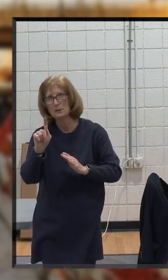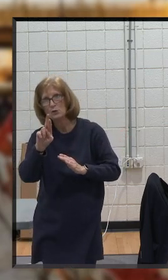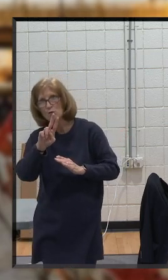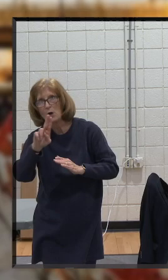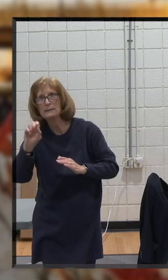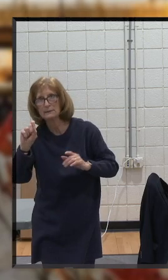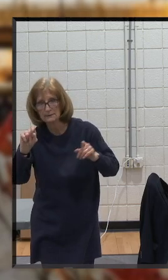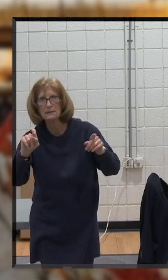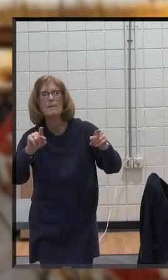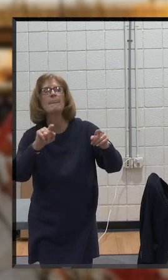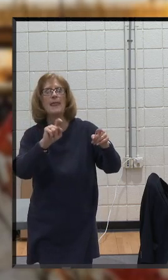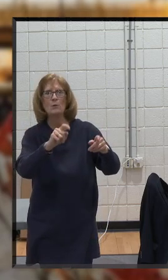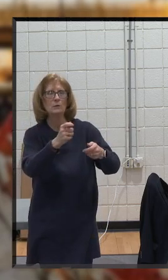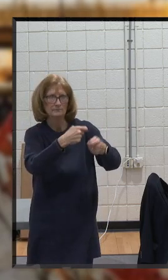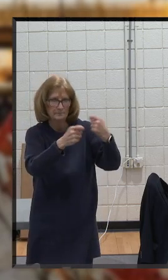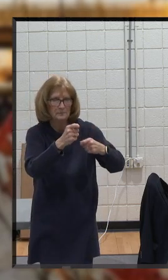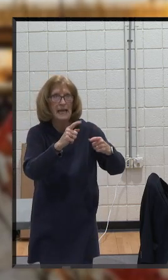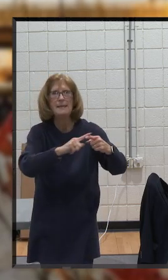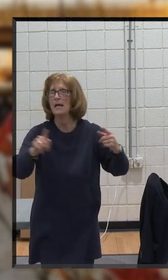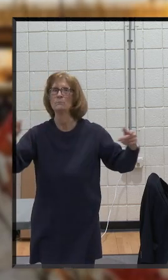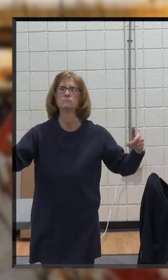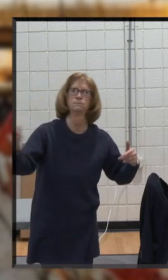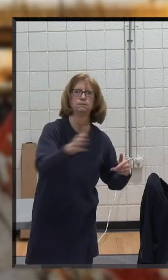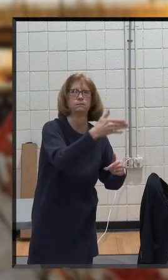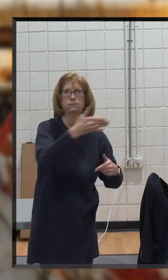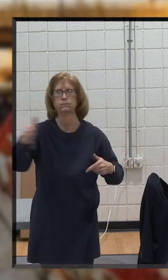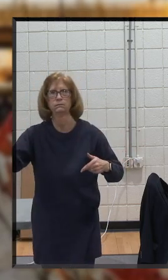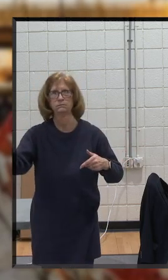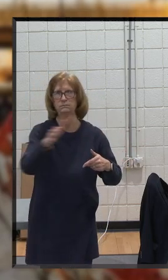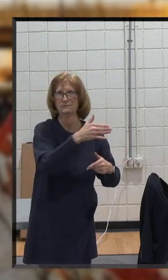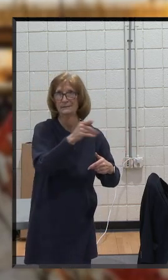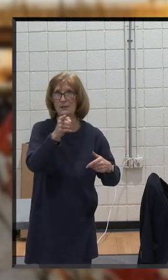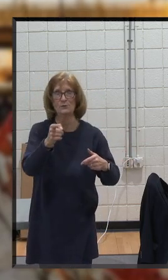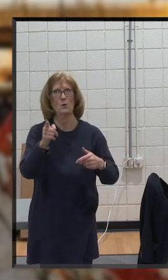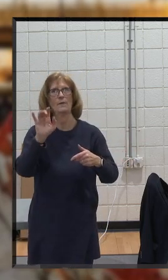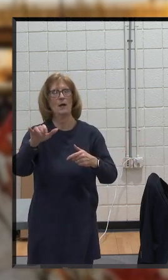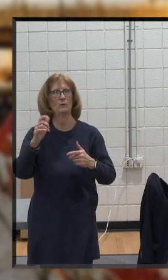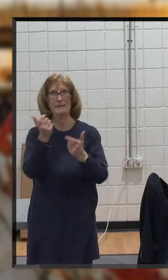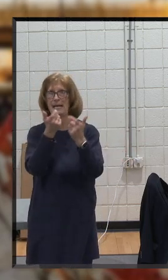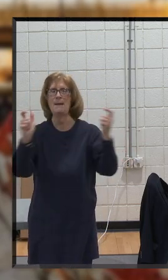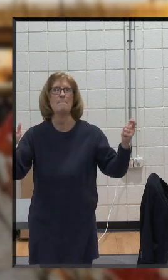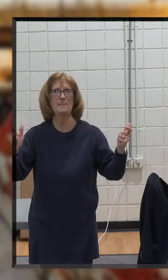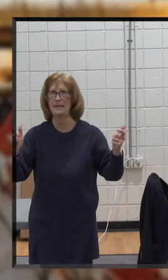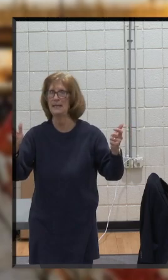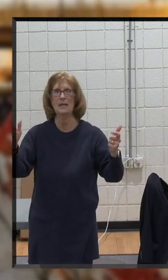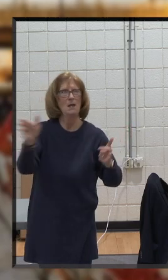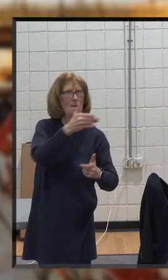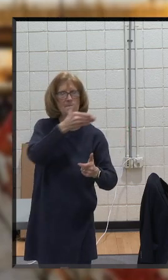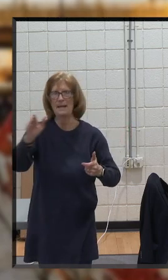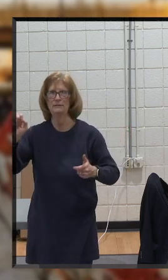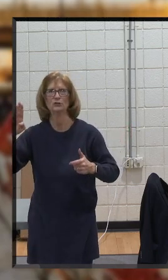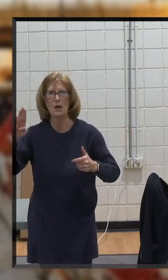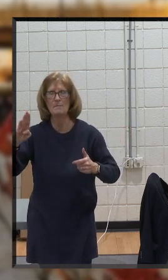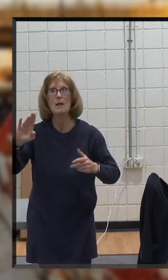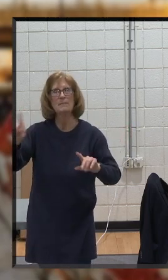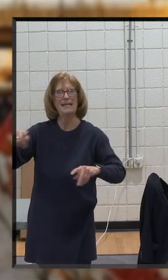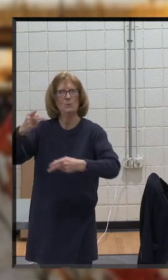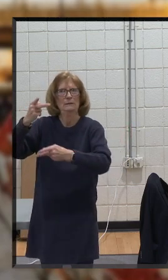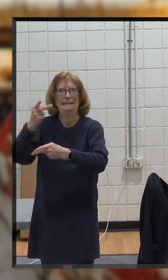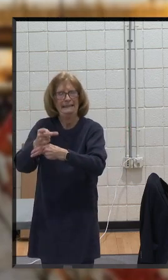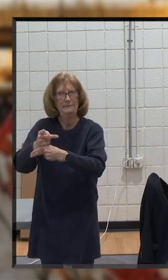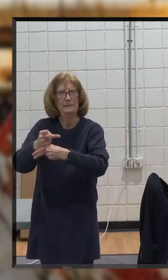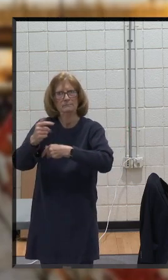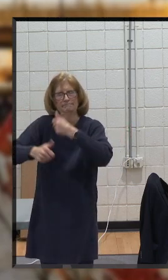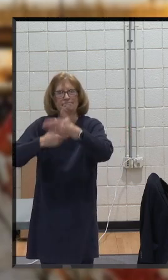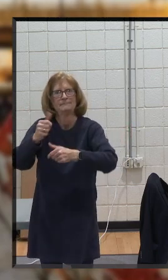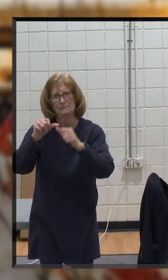and we'll repaint the entire structure. So quite a paint job, but we'll seal that and protect it so we have a paint